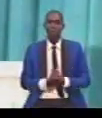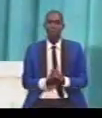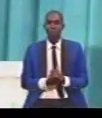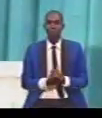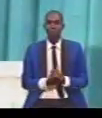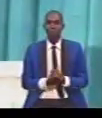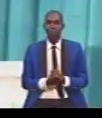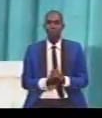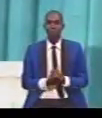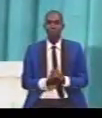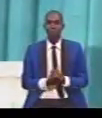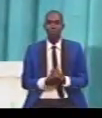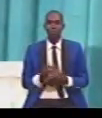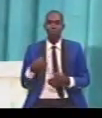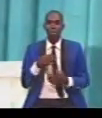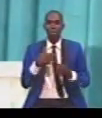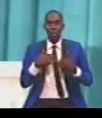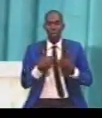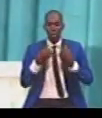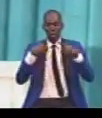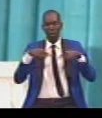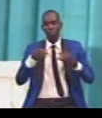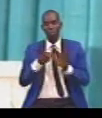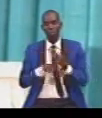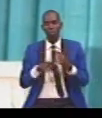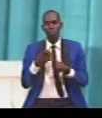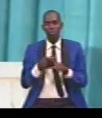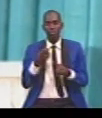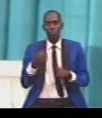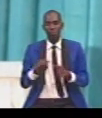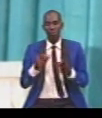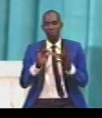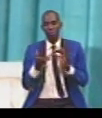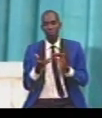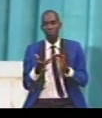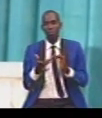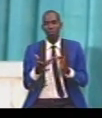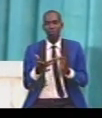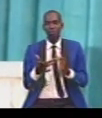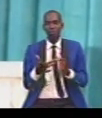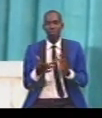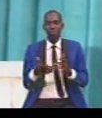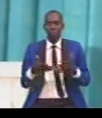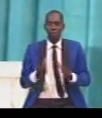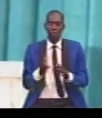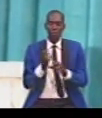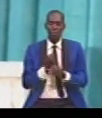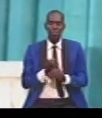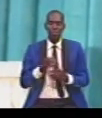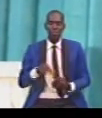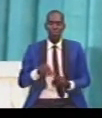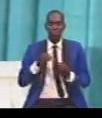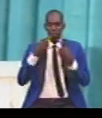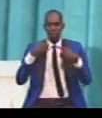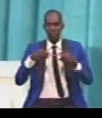have an announcement from the media. Let's get special announcement from the media.